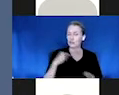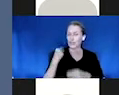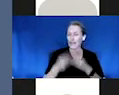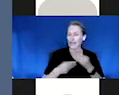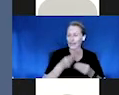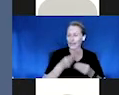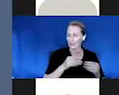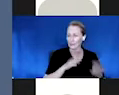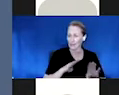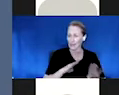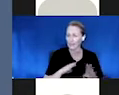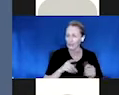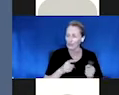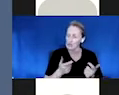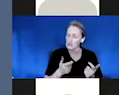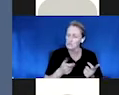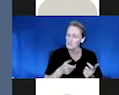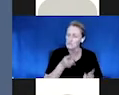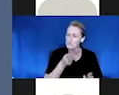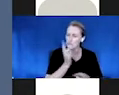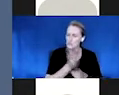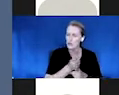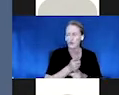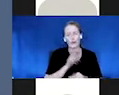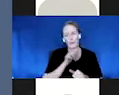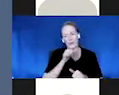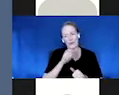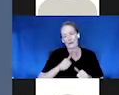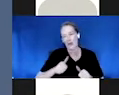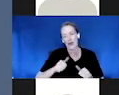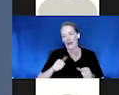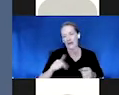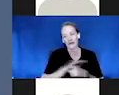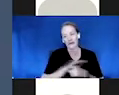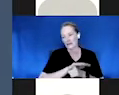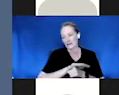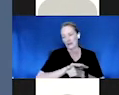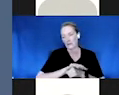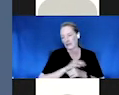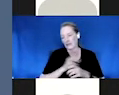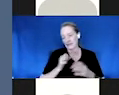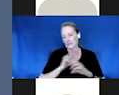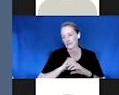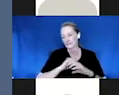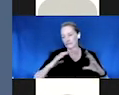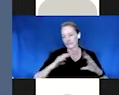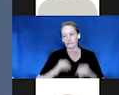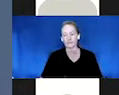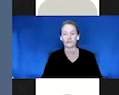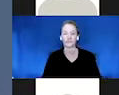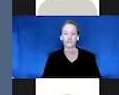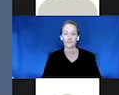incomplete. Let's go to the end of Sonia's story for today.